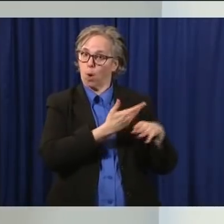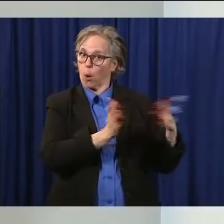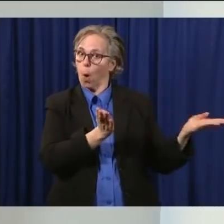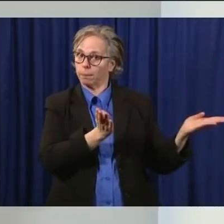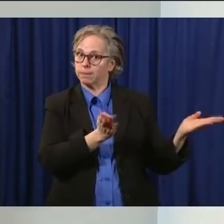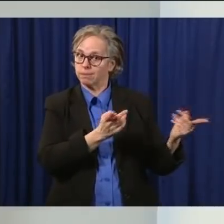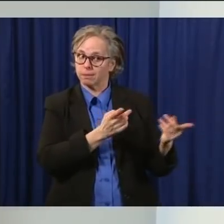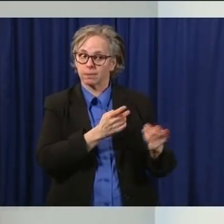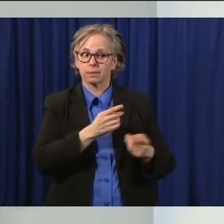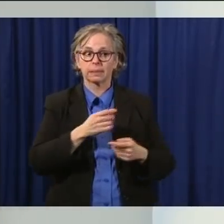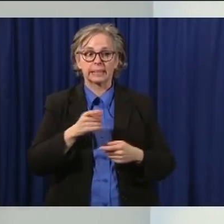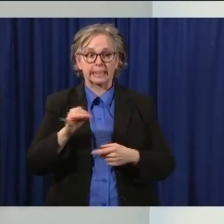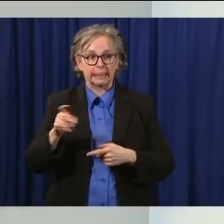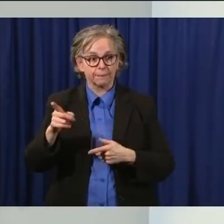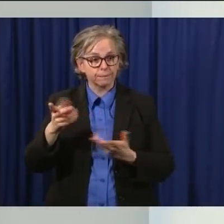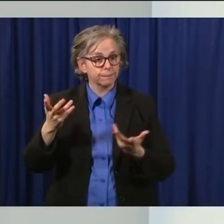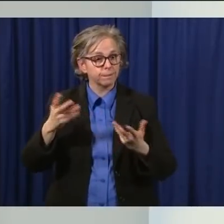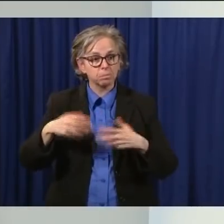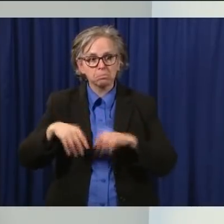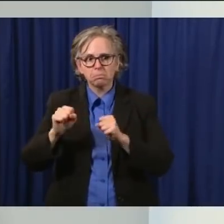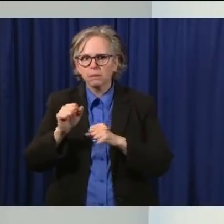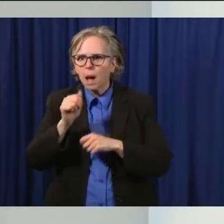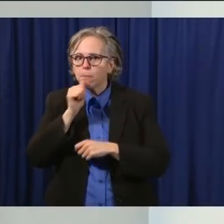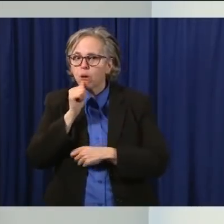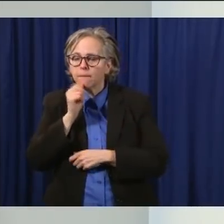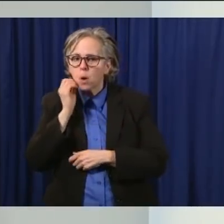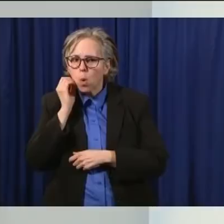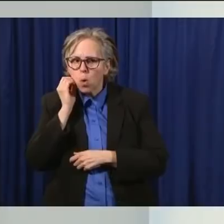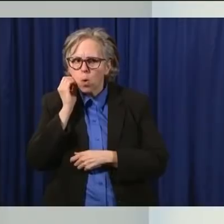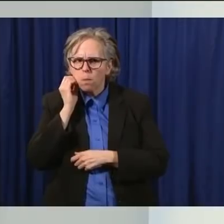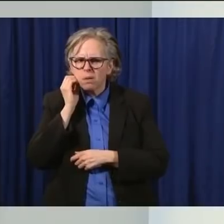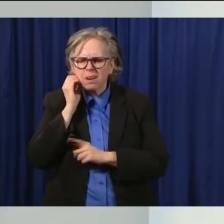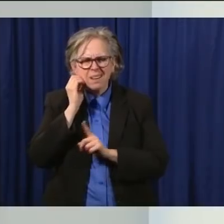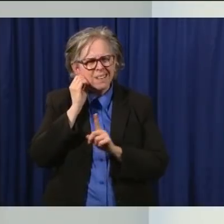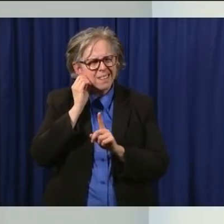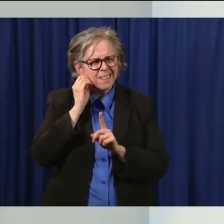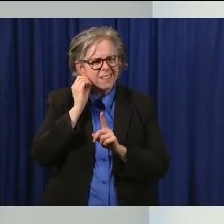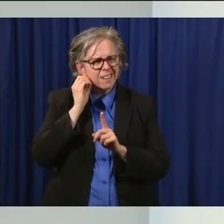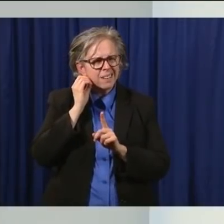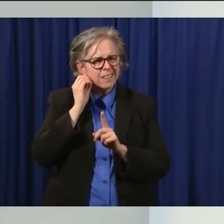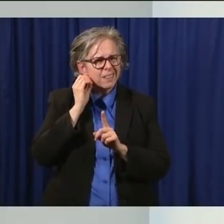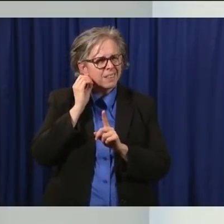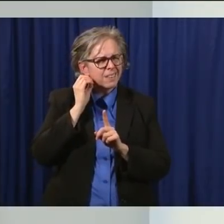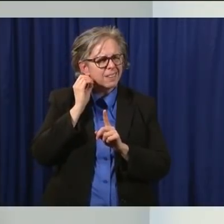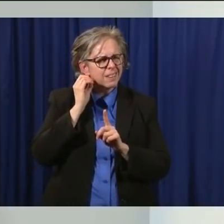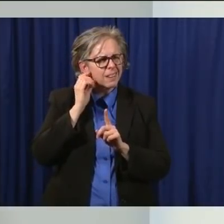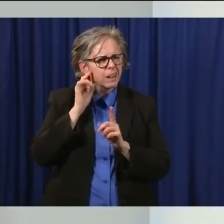home, I will get you an answer before the end of this